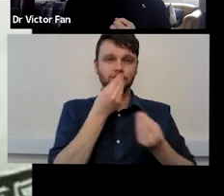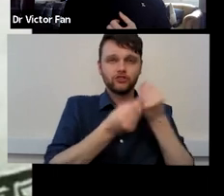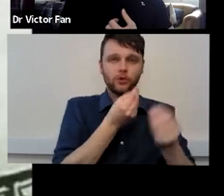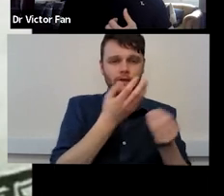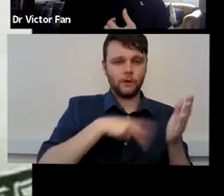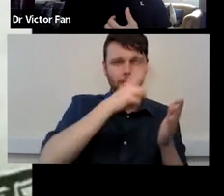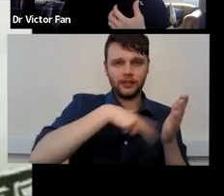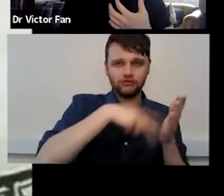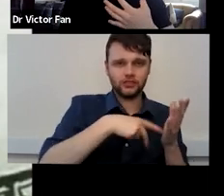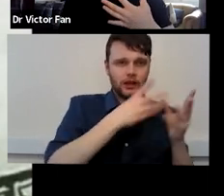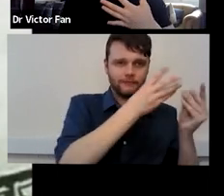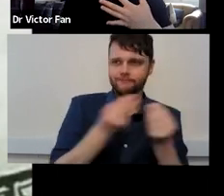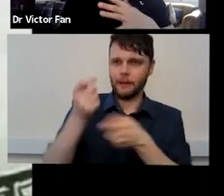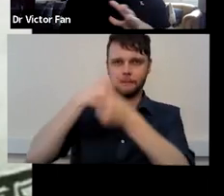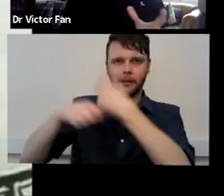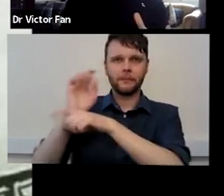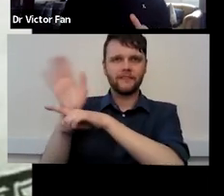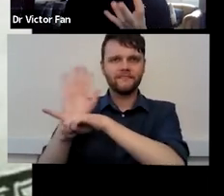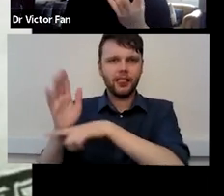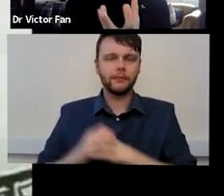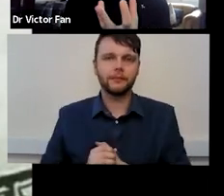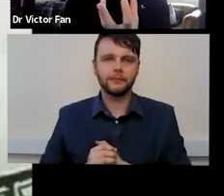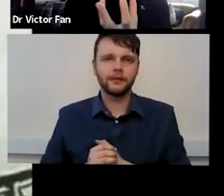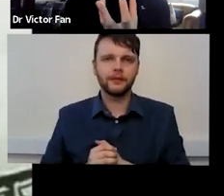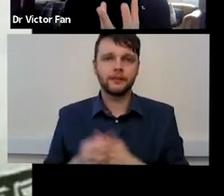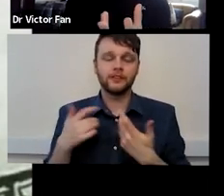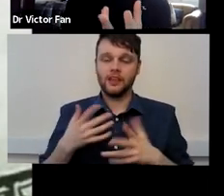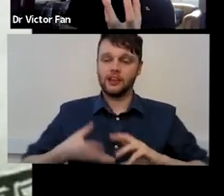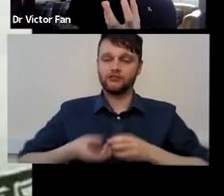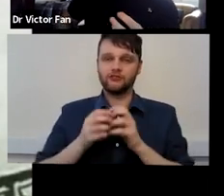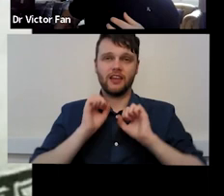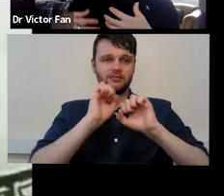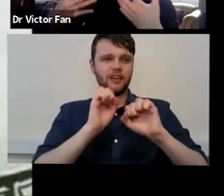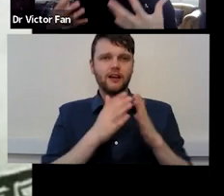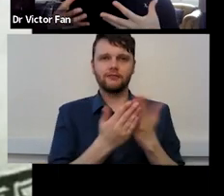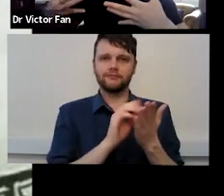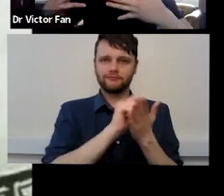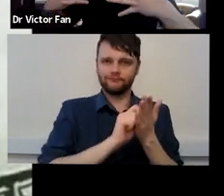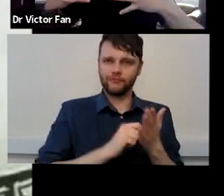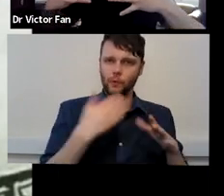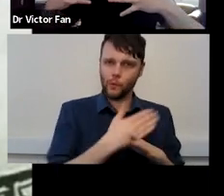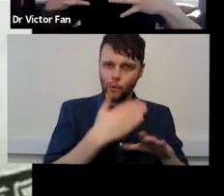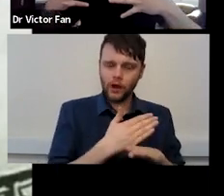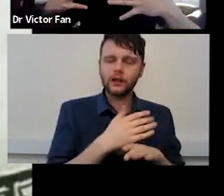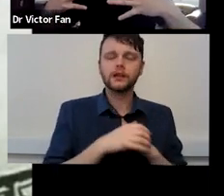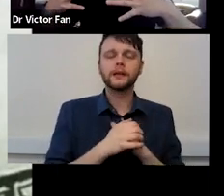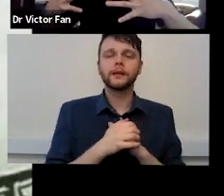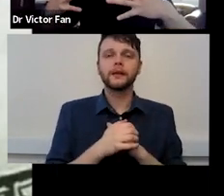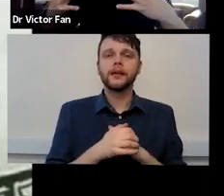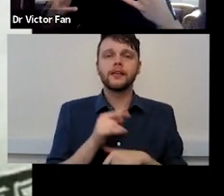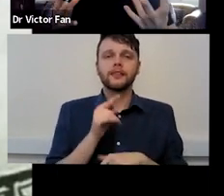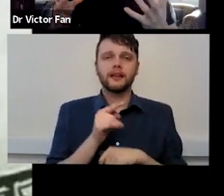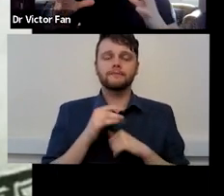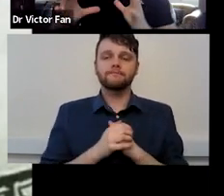literature. And they created their own literary works, and very much you